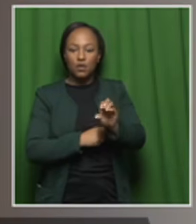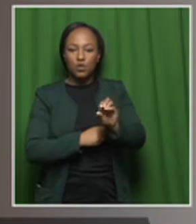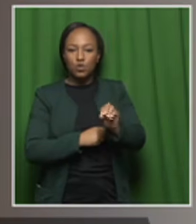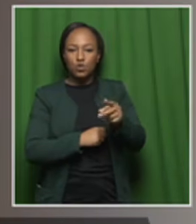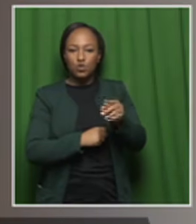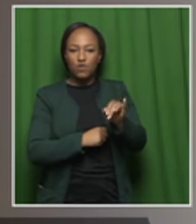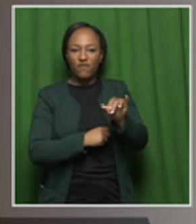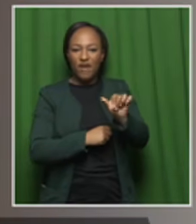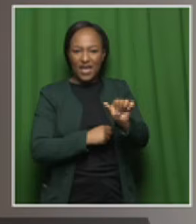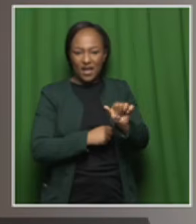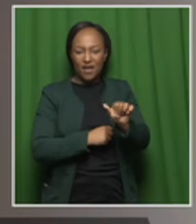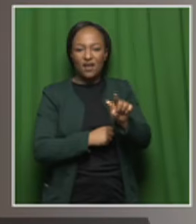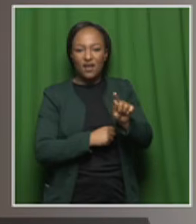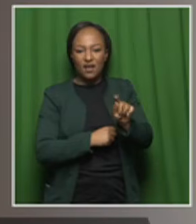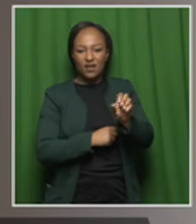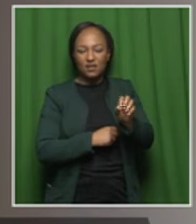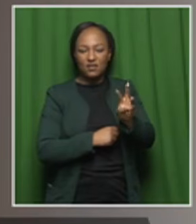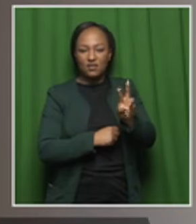thinking about